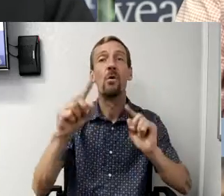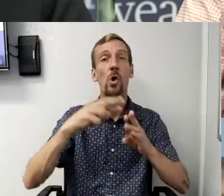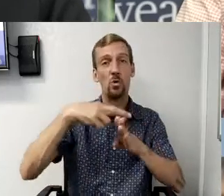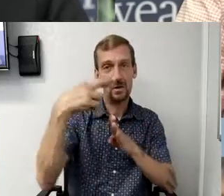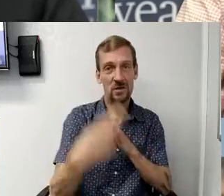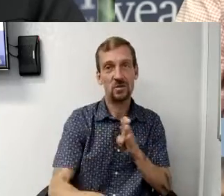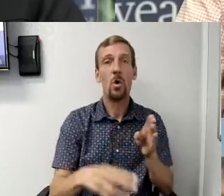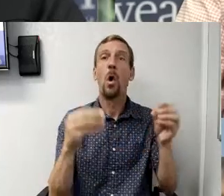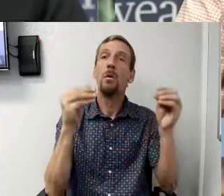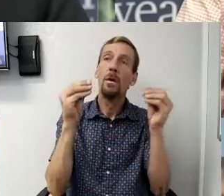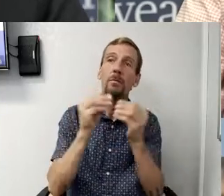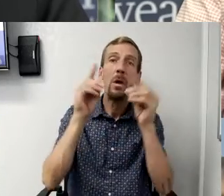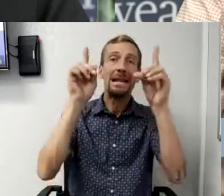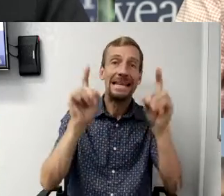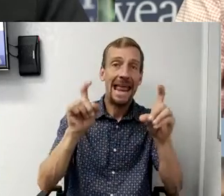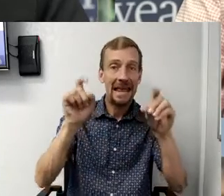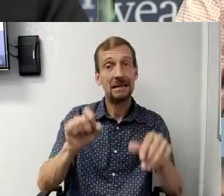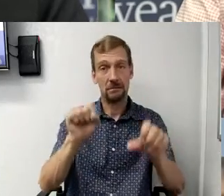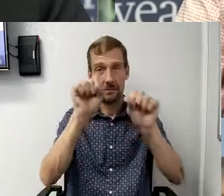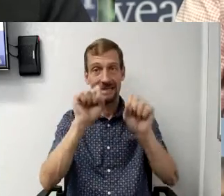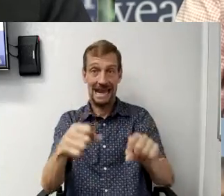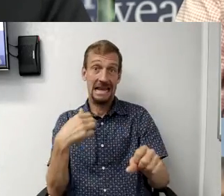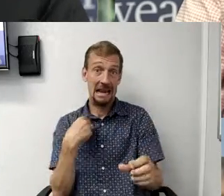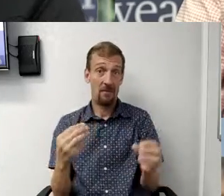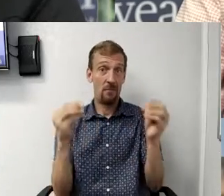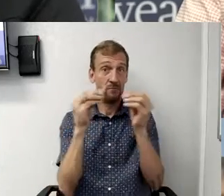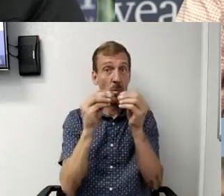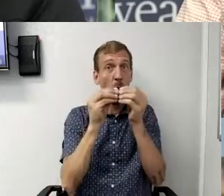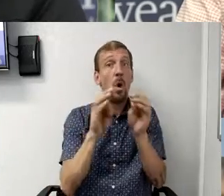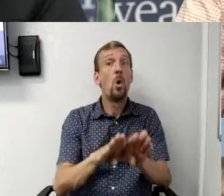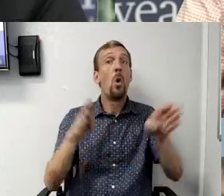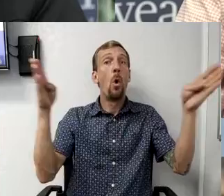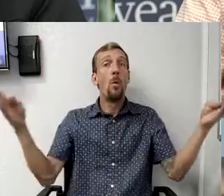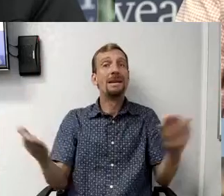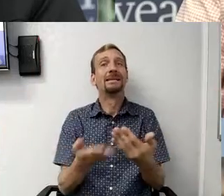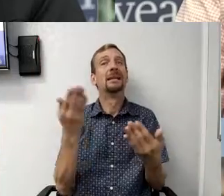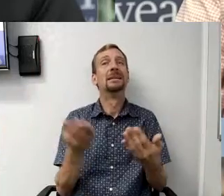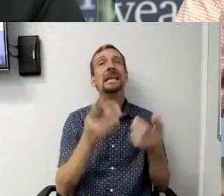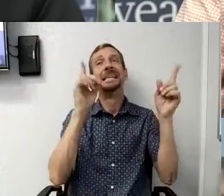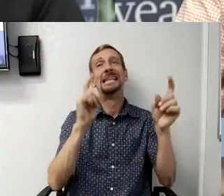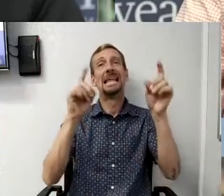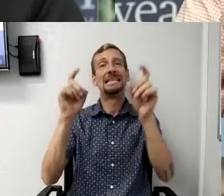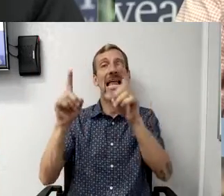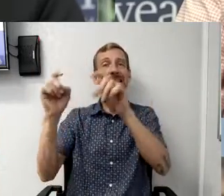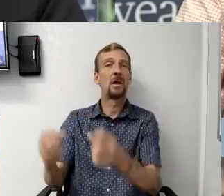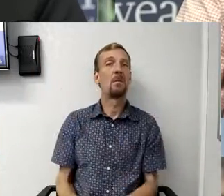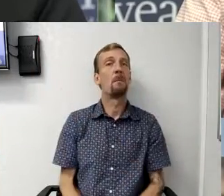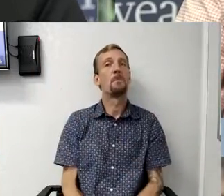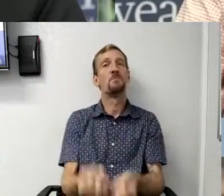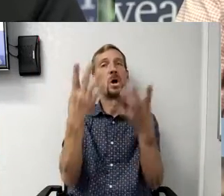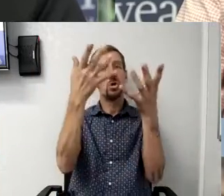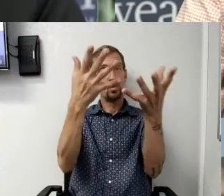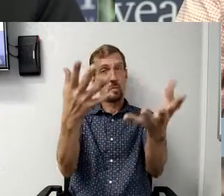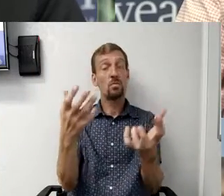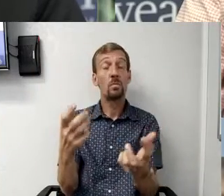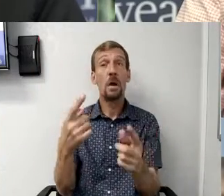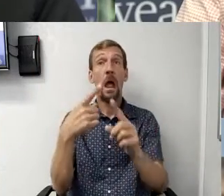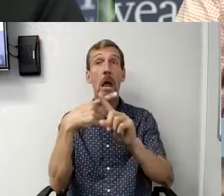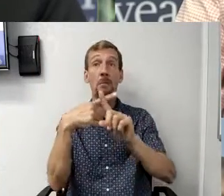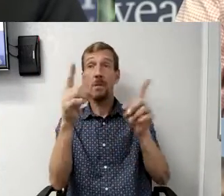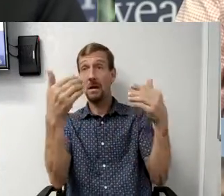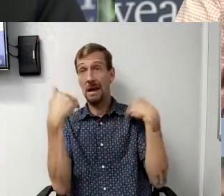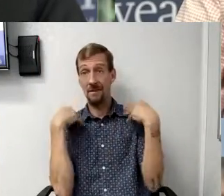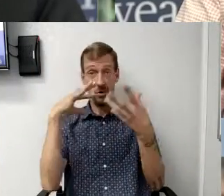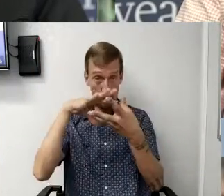for people to test a little bit more liberally. Mm-hmm. So there are stories in